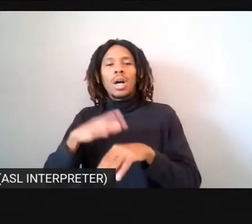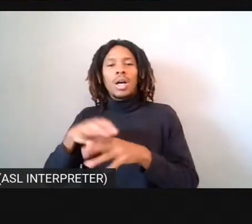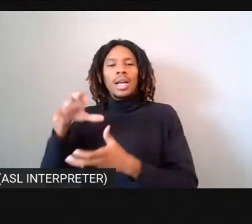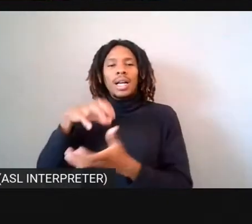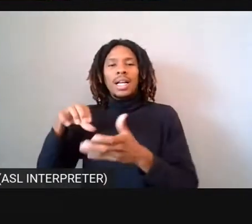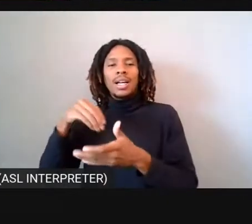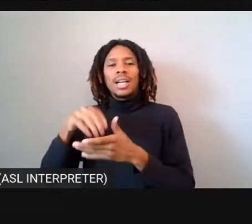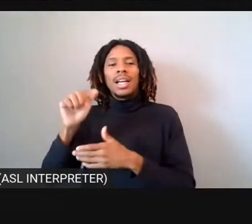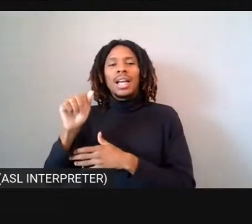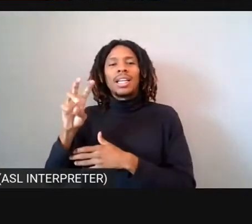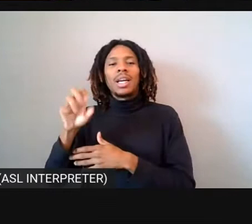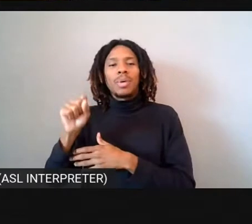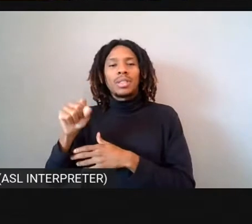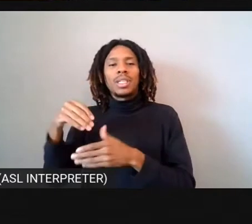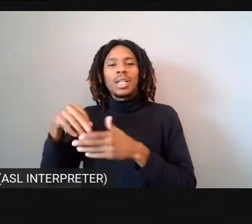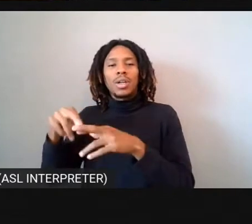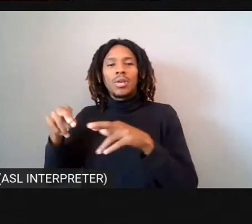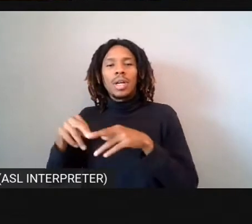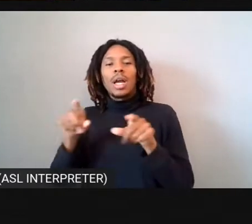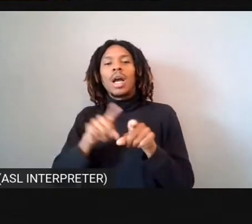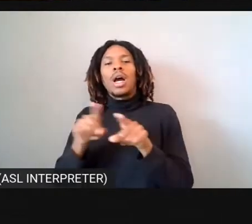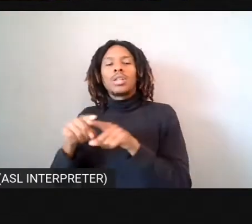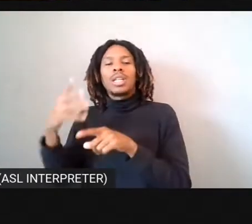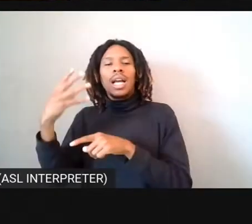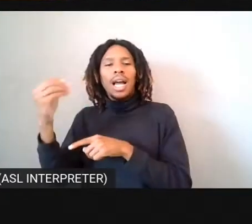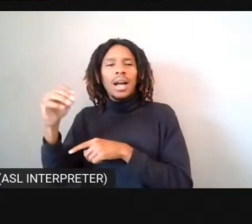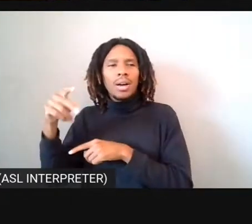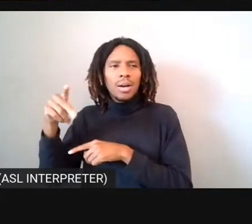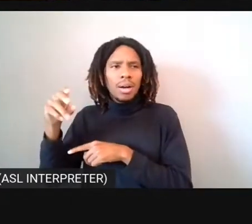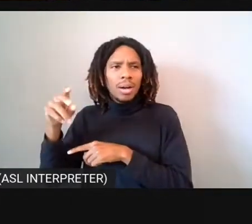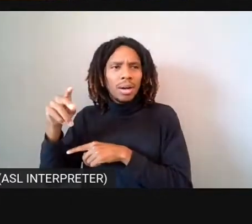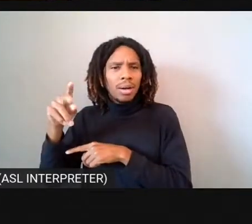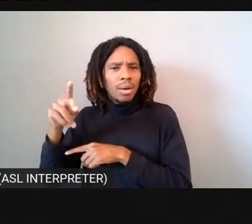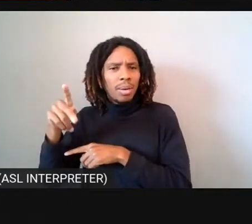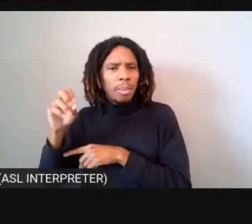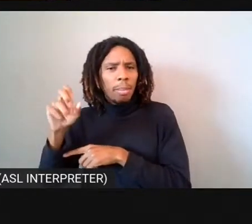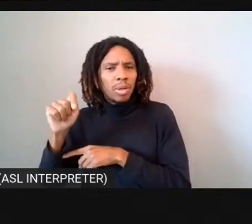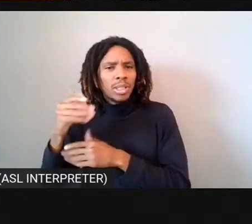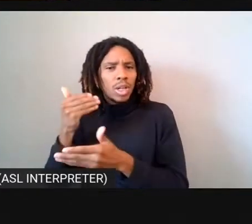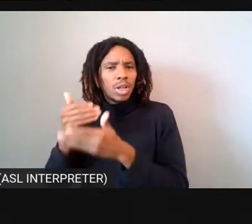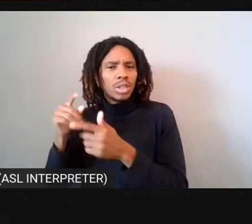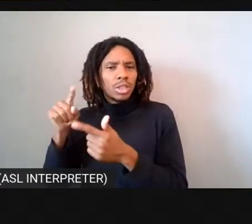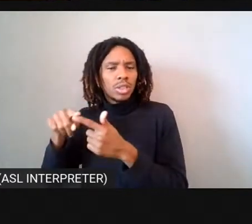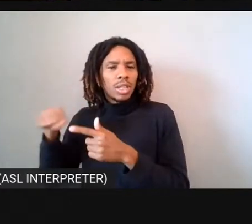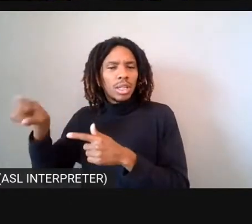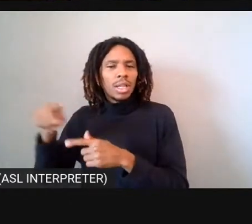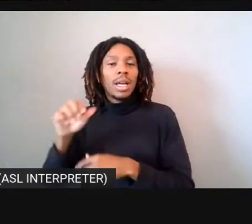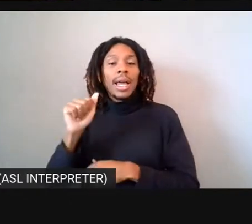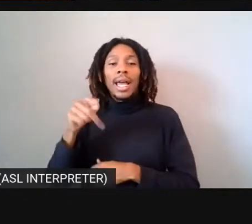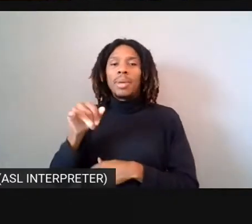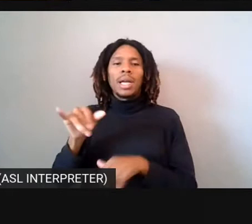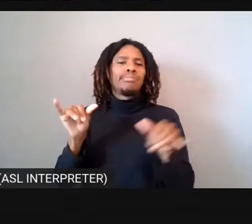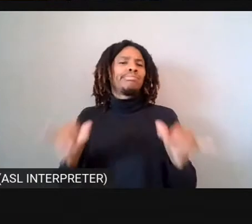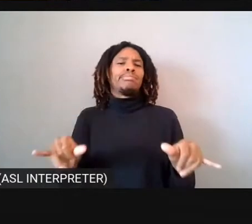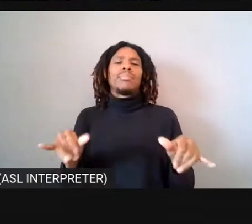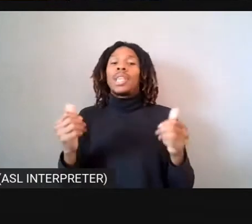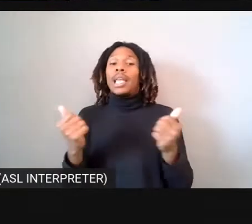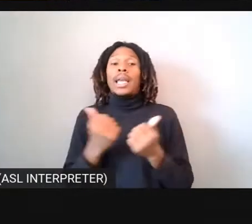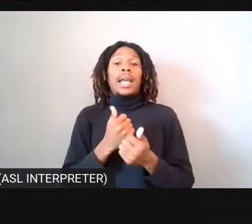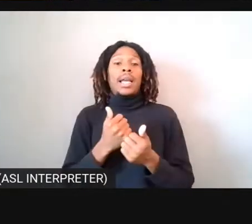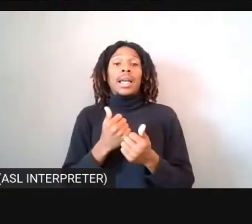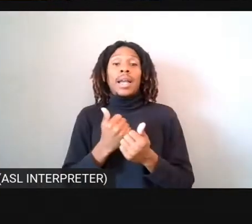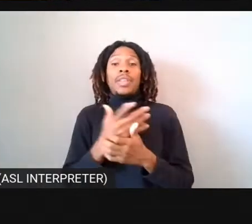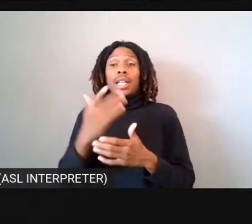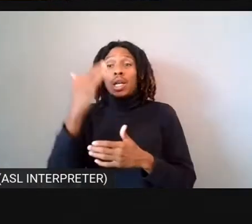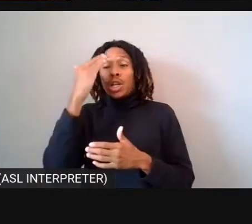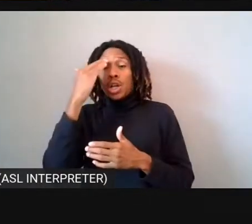the region, as well as on an outpost that is closer to them. The APIs are the same. Everything they know about